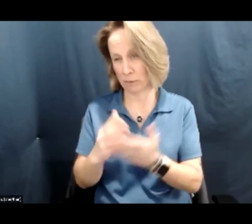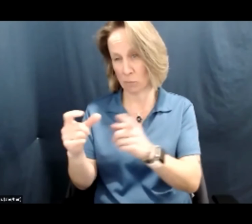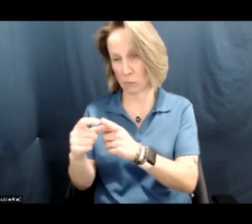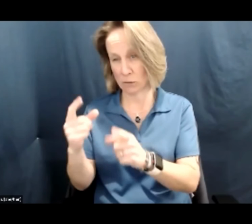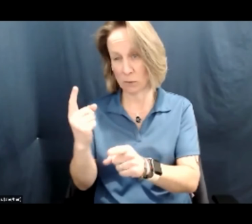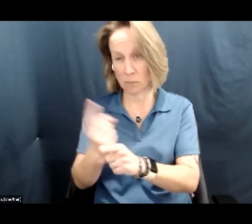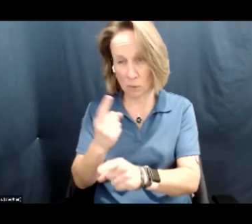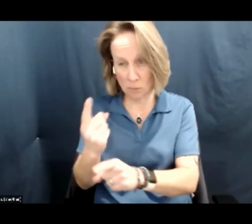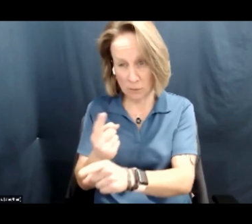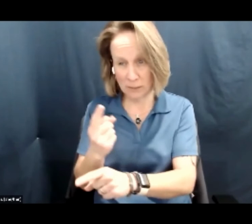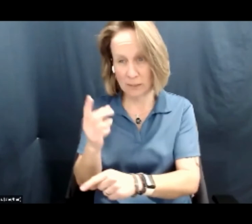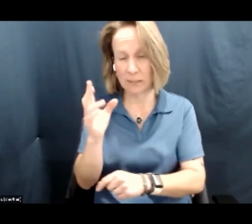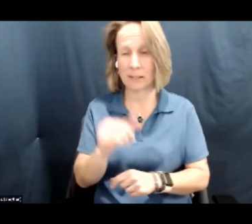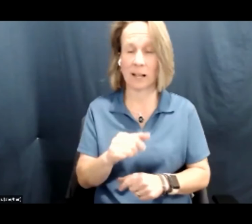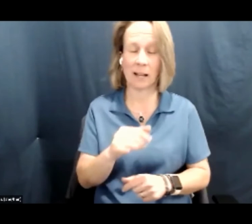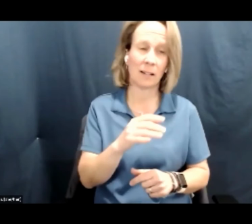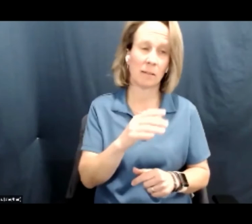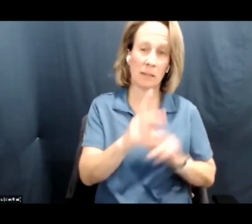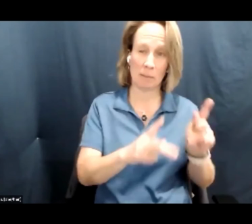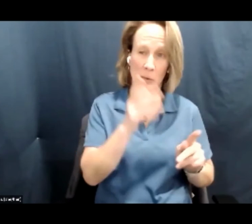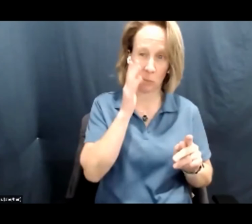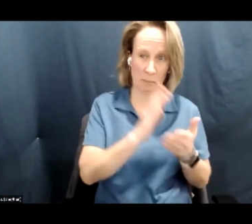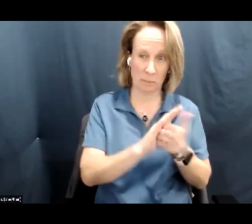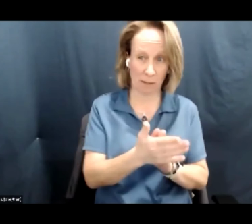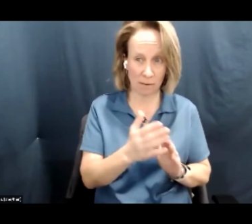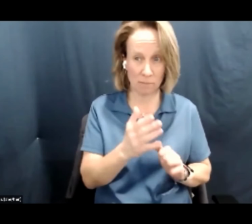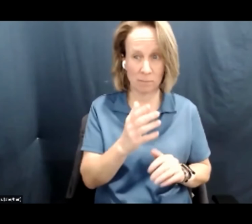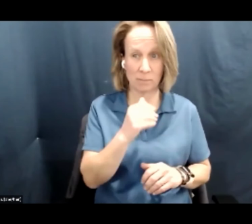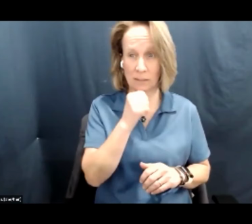will be disrespectful,